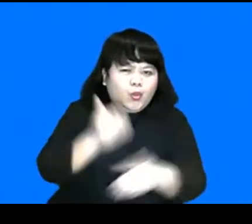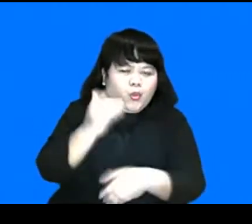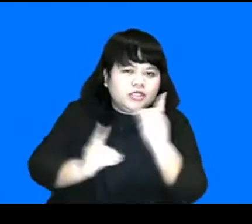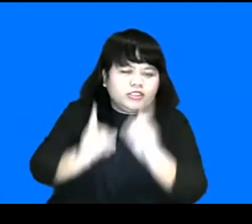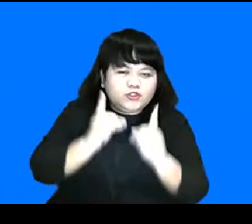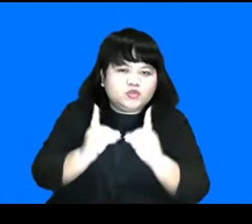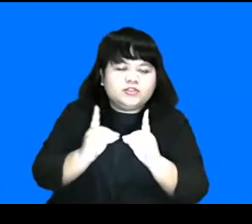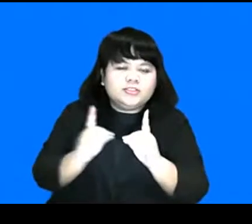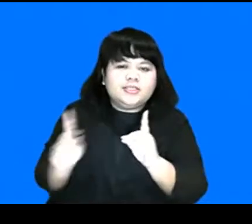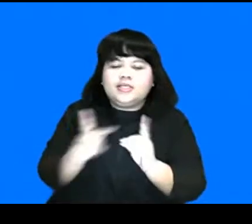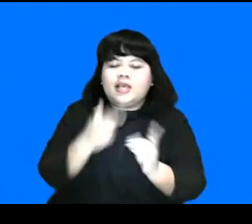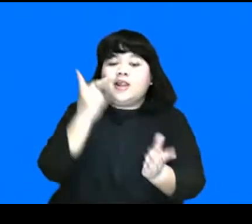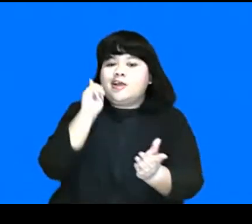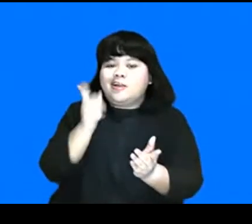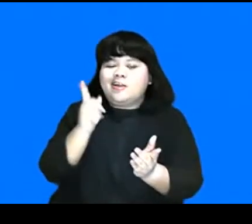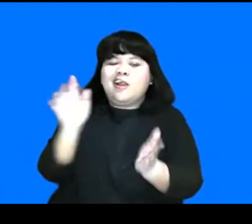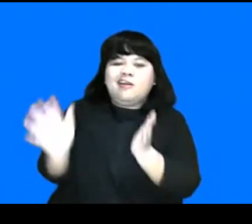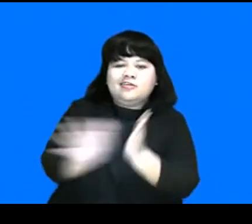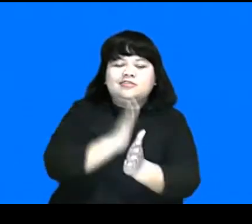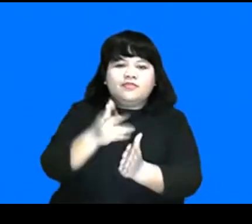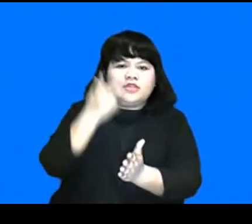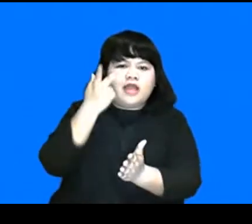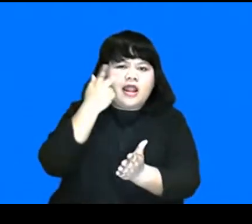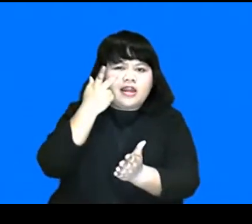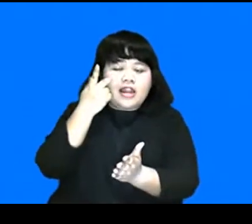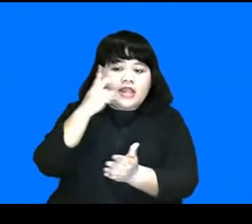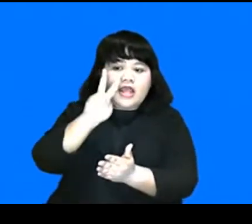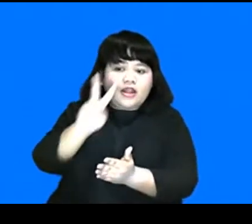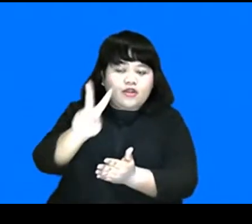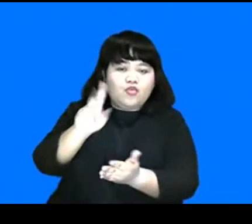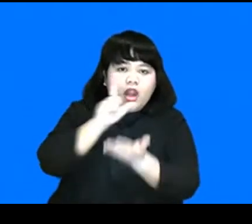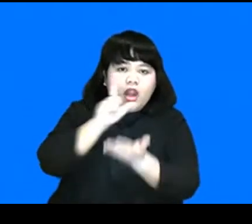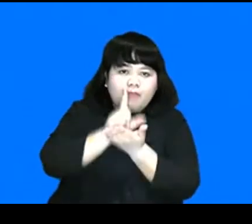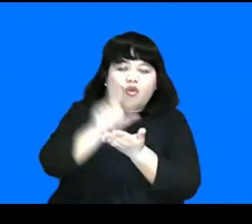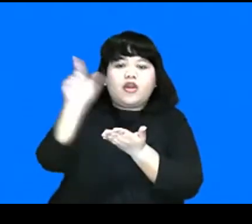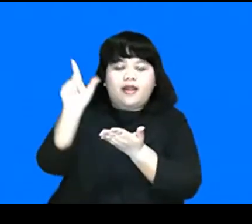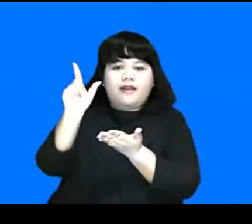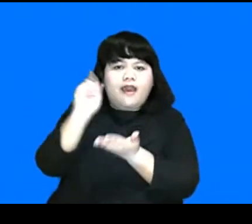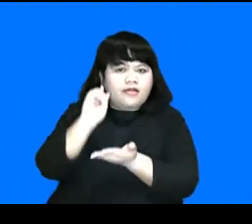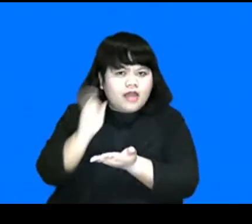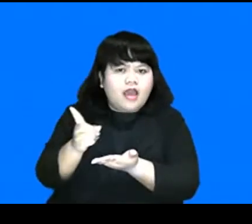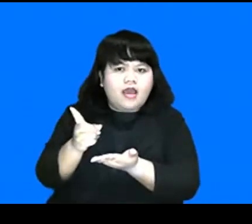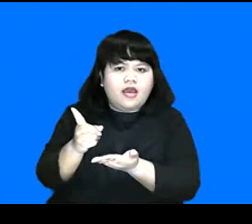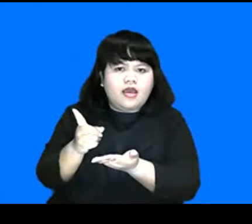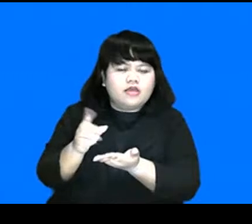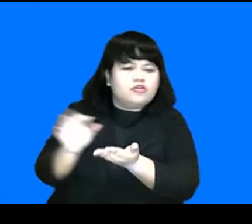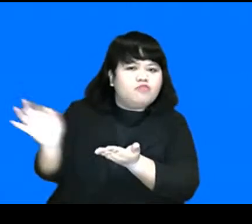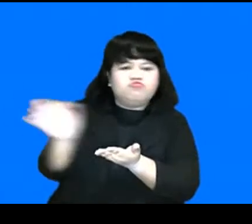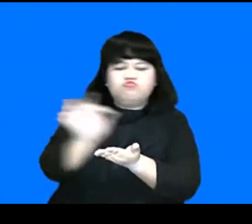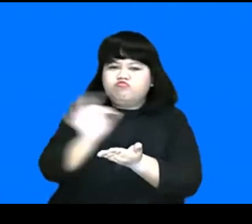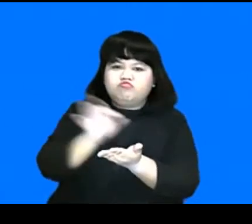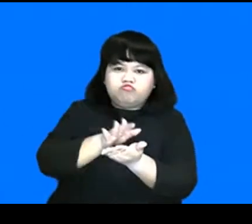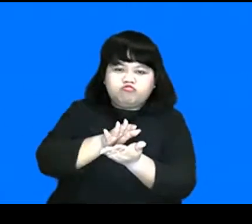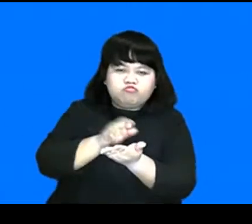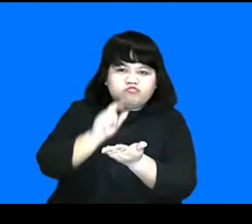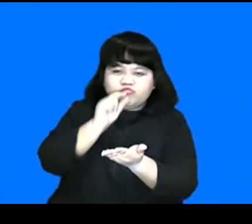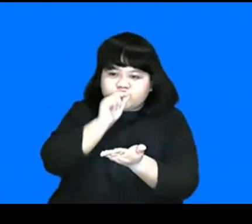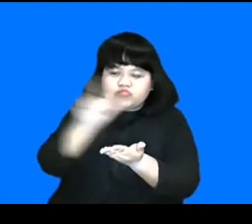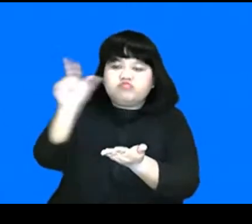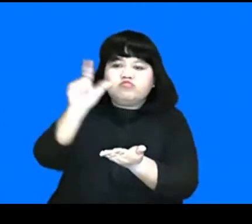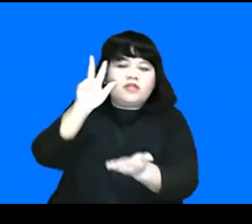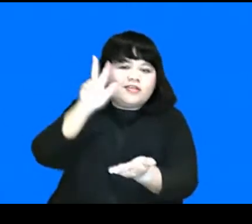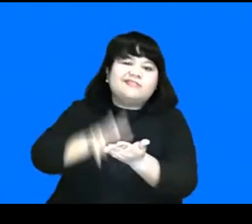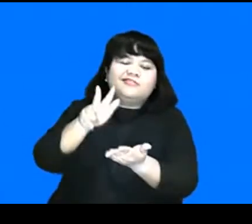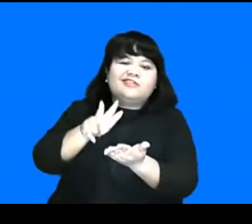of two reports, which hasn't been discussed or the information been released anywhere before, from South Asia and from Indonesia. And after that, we're going to